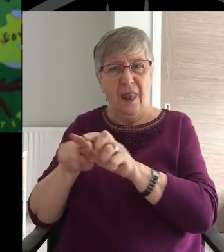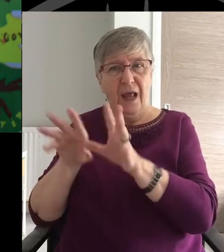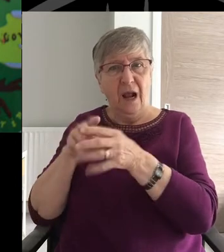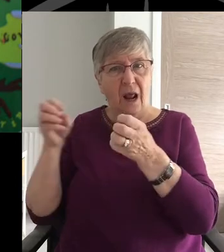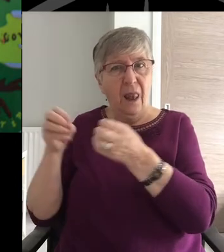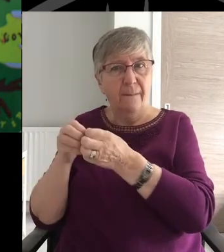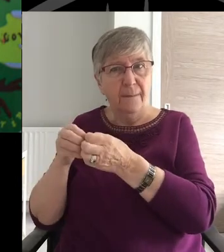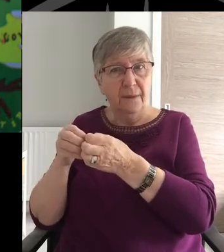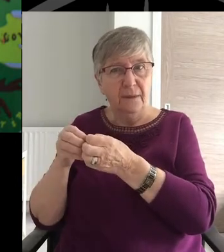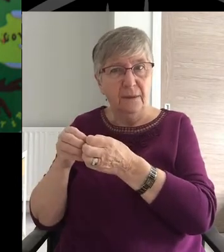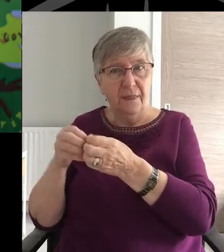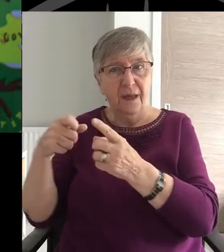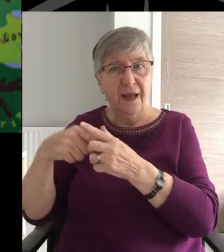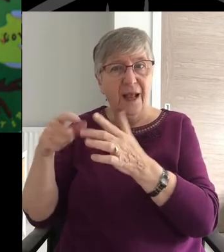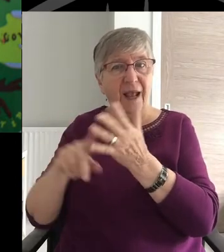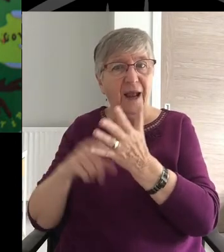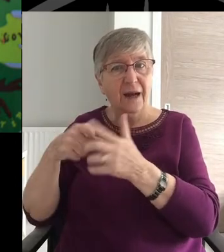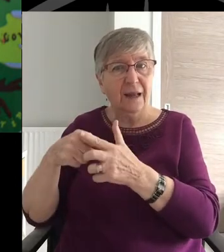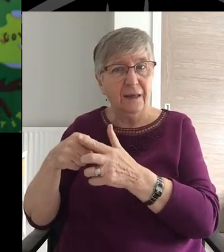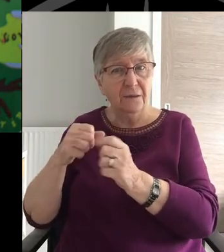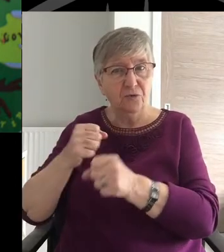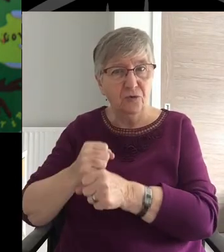become?